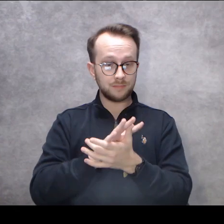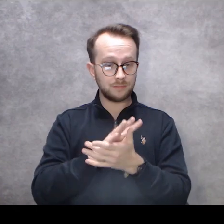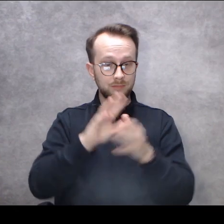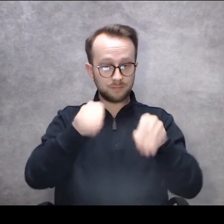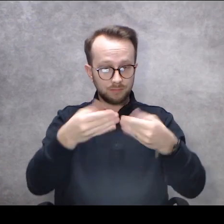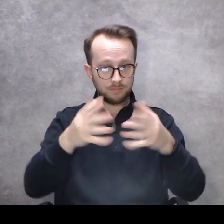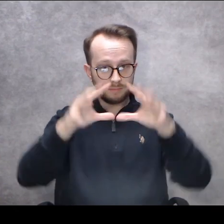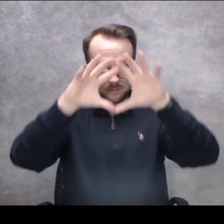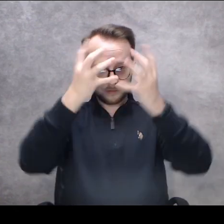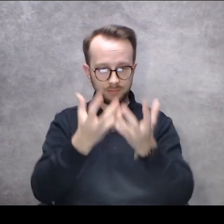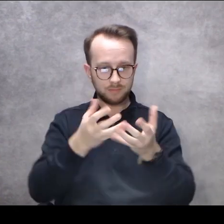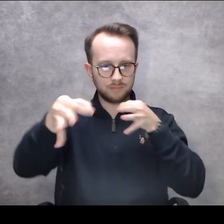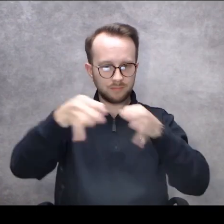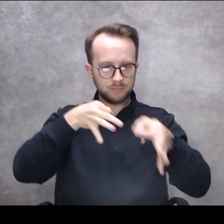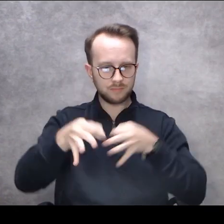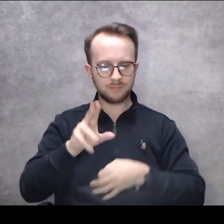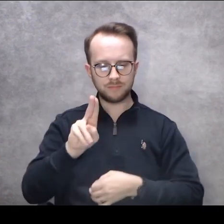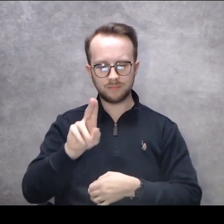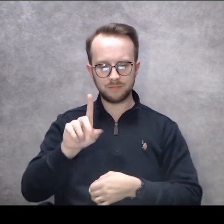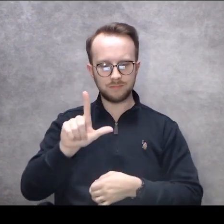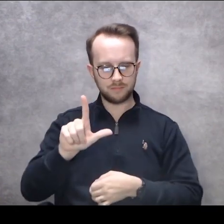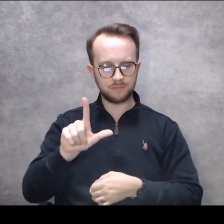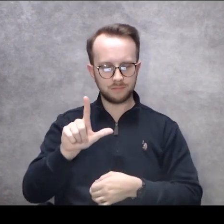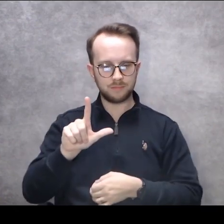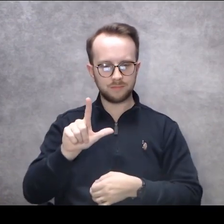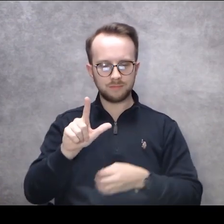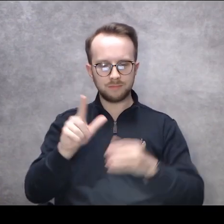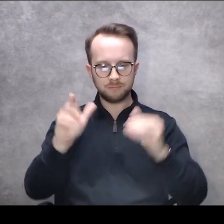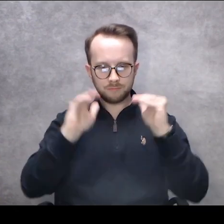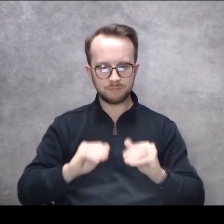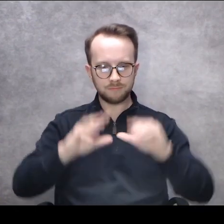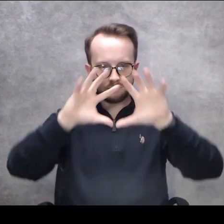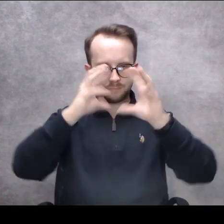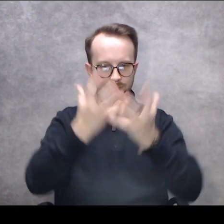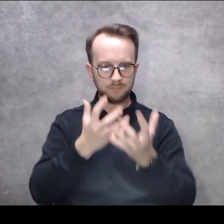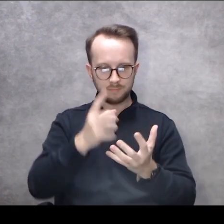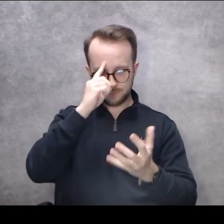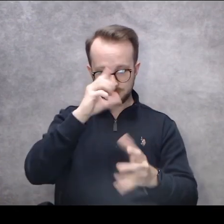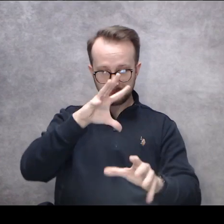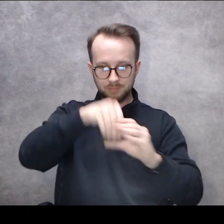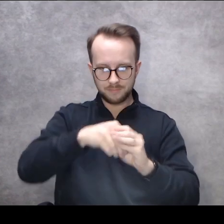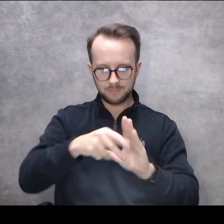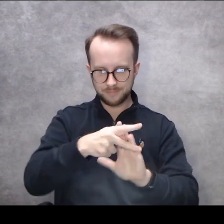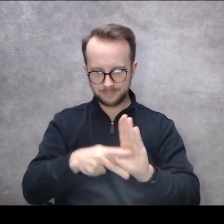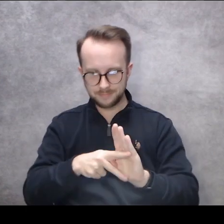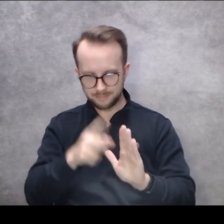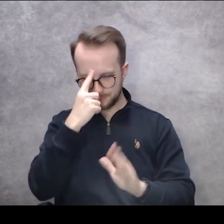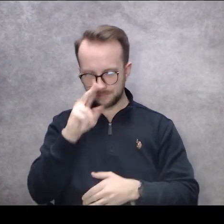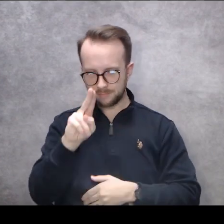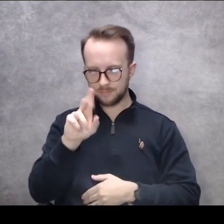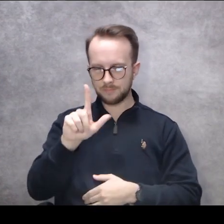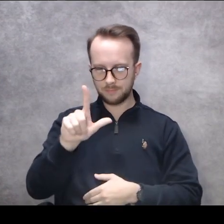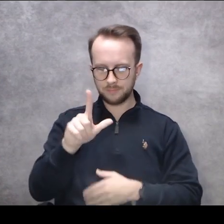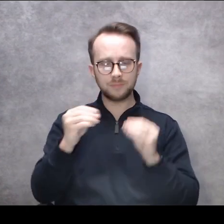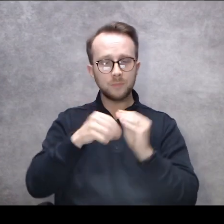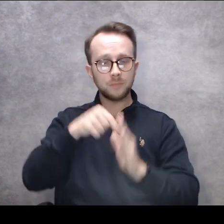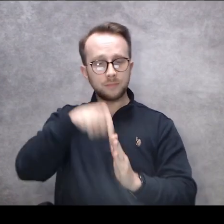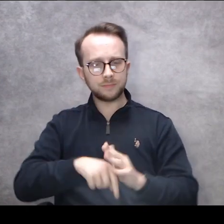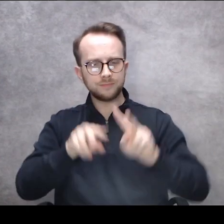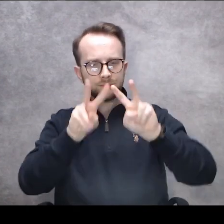an overview of UDL as a whole, an overview of the engagement principle of UDL, and a deeper dive into